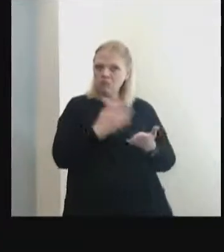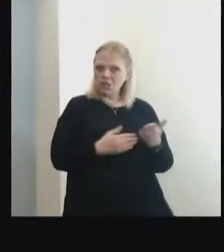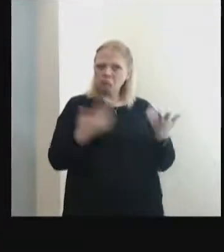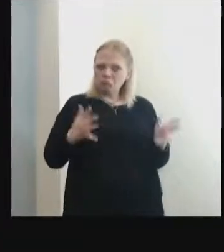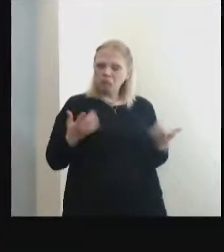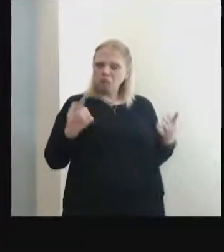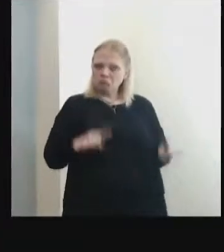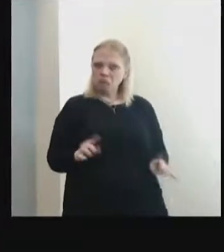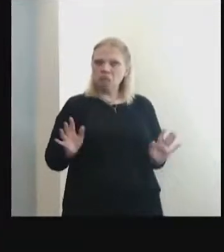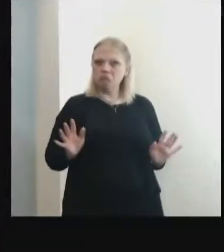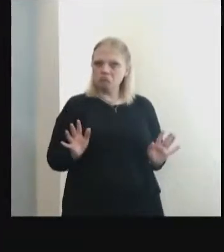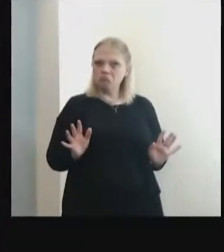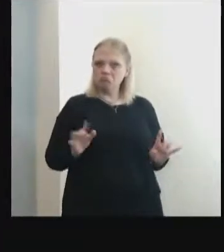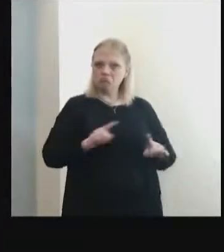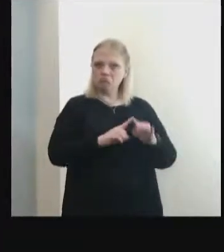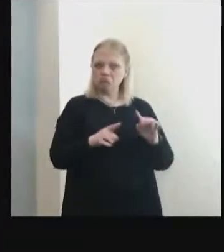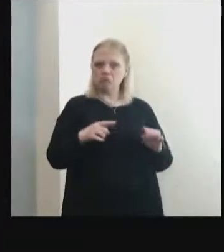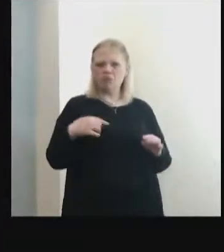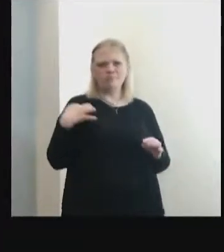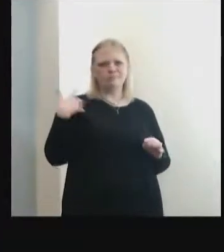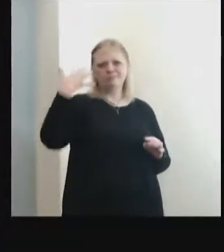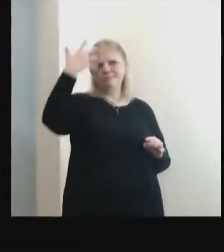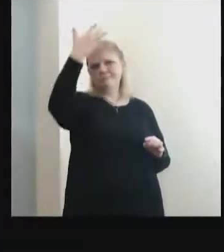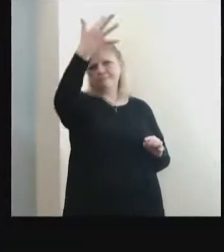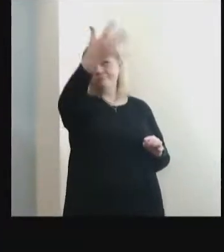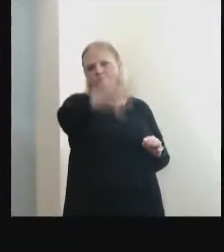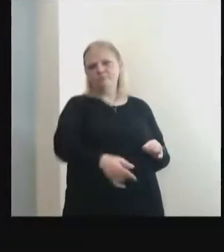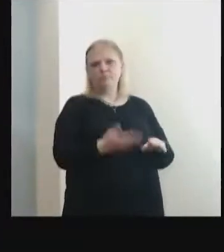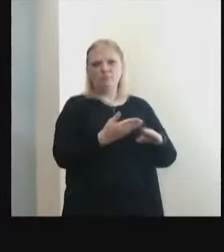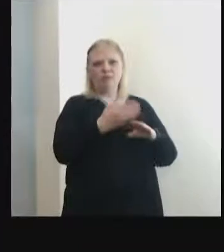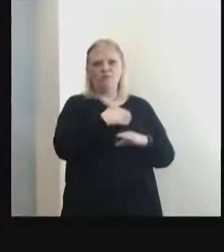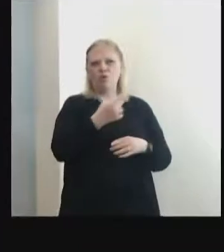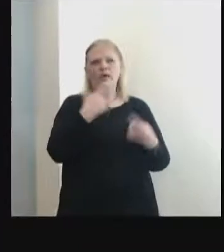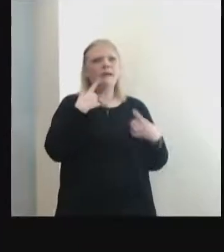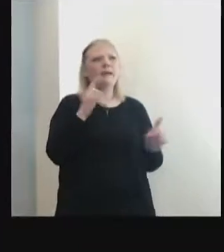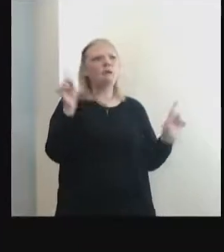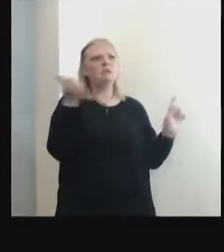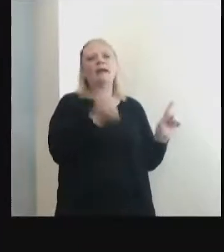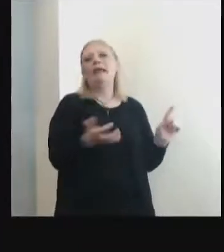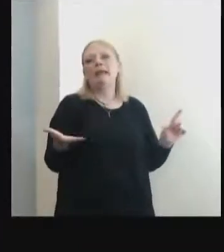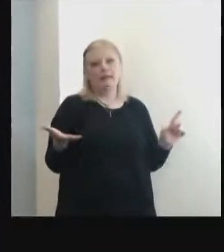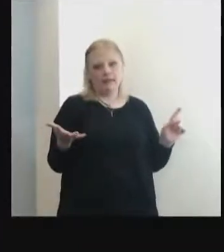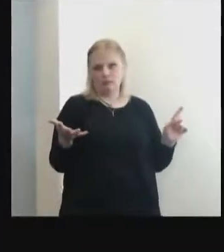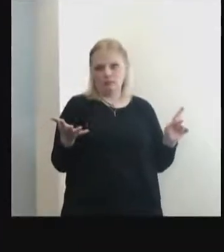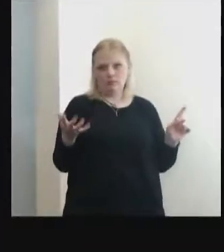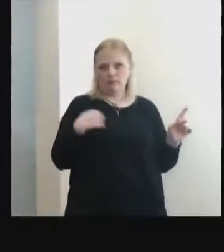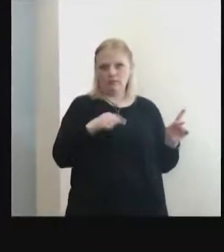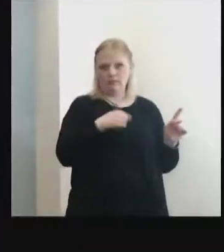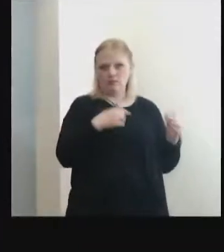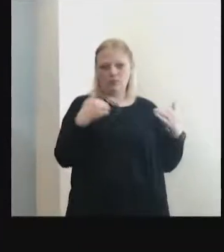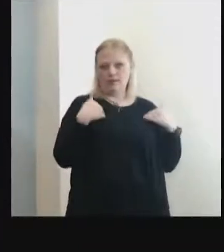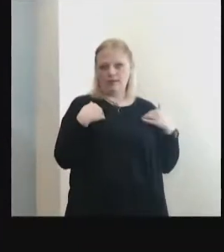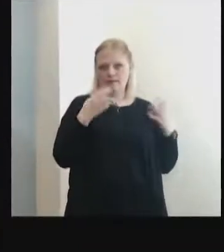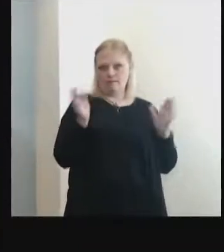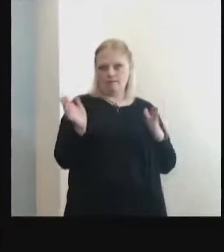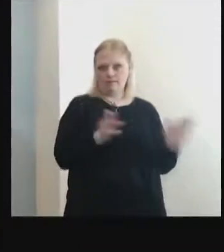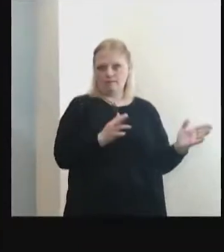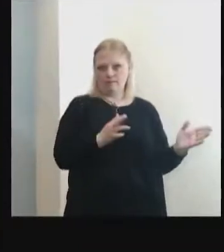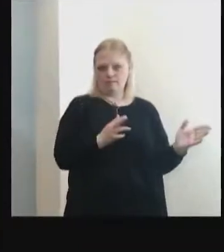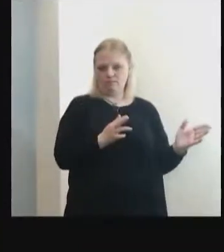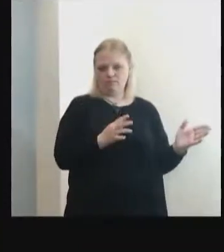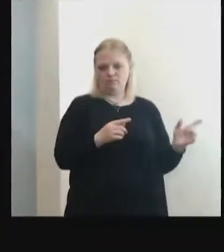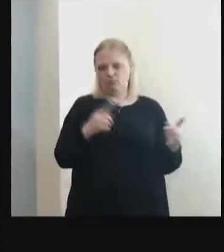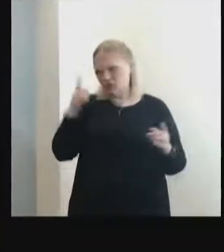already, but it's going to be some time before I come forth with others to announce whatever it is that we have in front of us. And